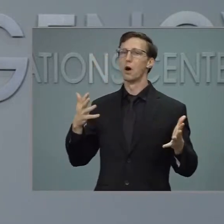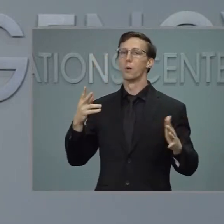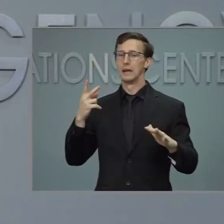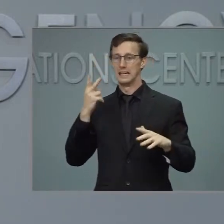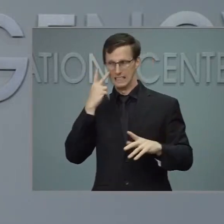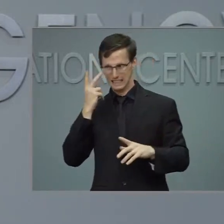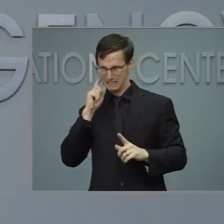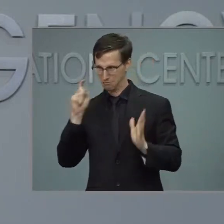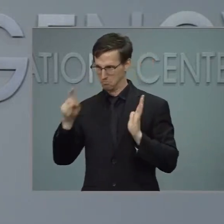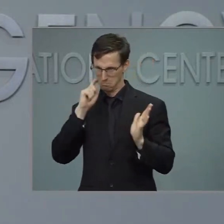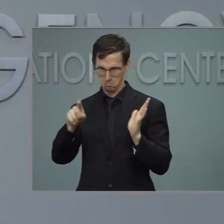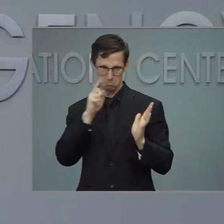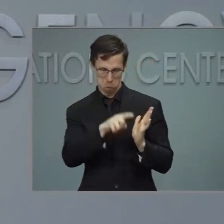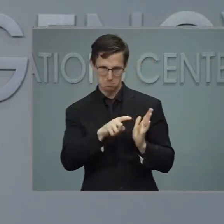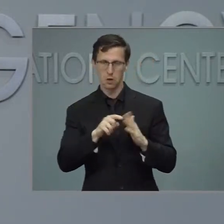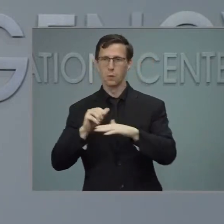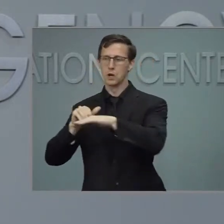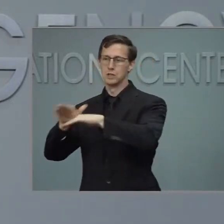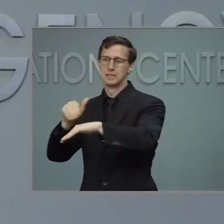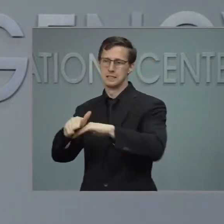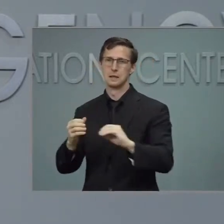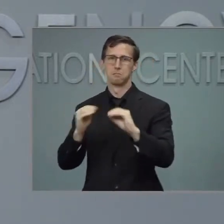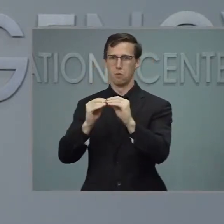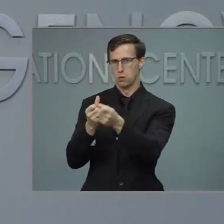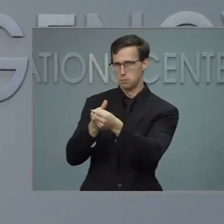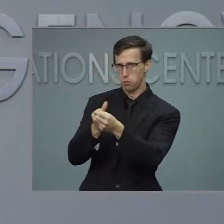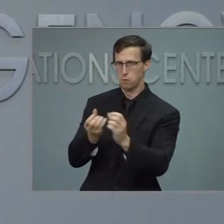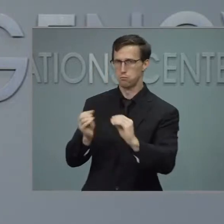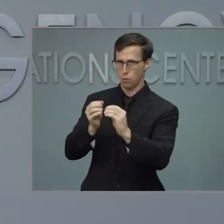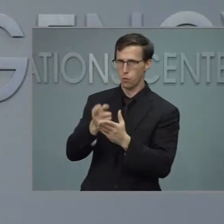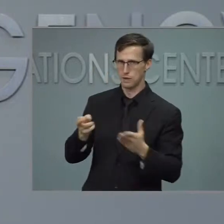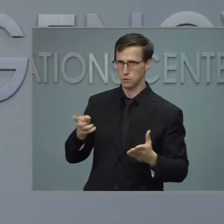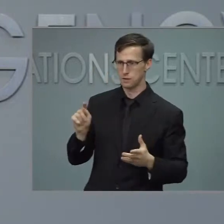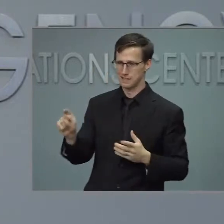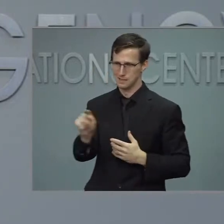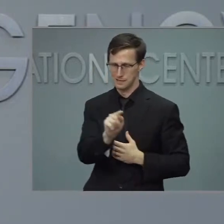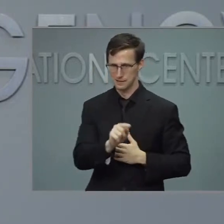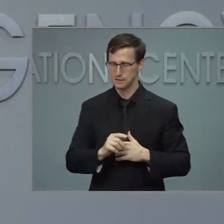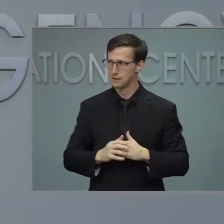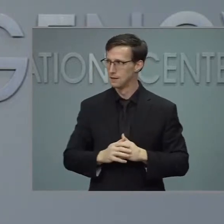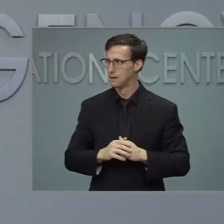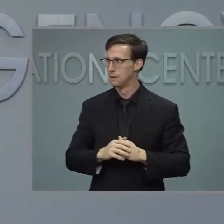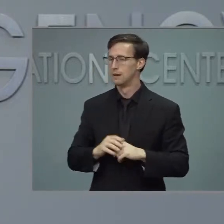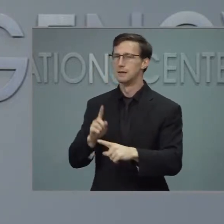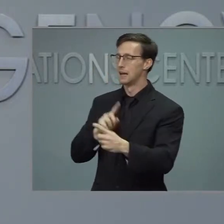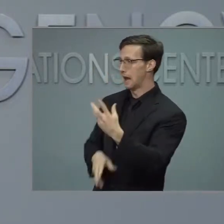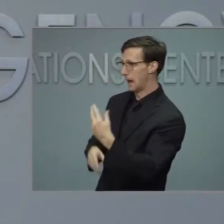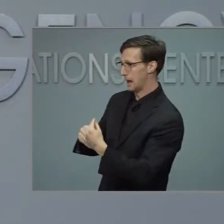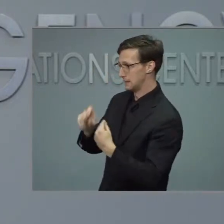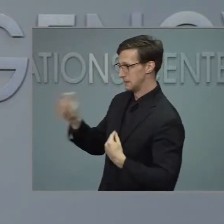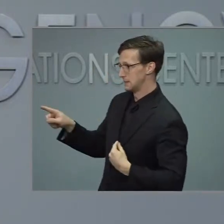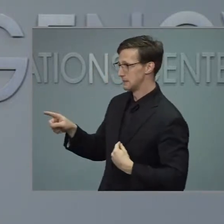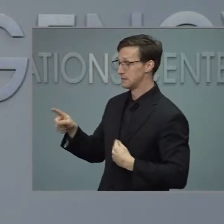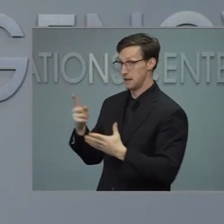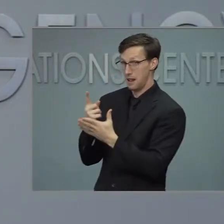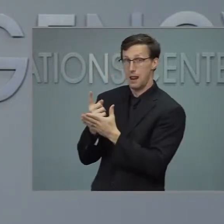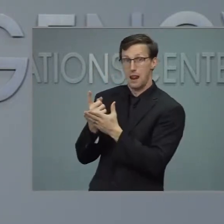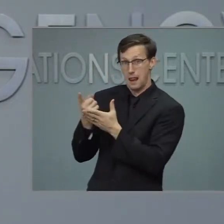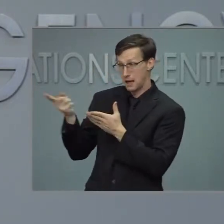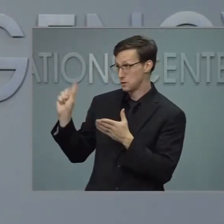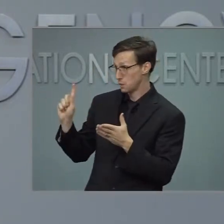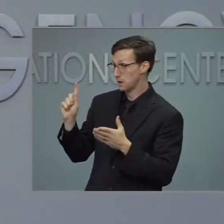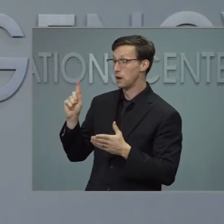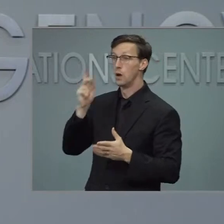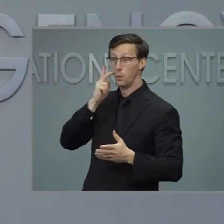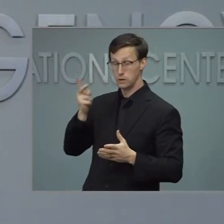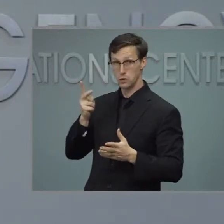low vaccination areas. I had one other quick question for you, Dr. Cohen. Yes. We saw last week, at least based on the preliminary data, a pretty significant increase in the number of first